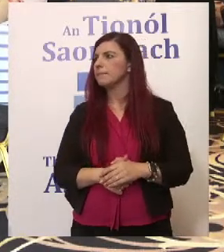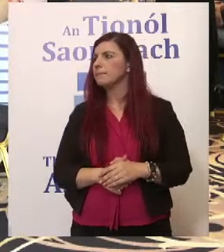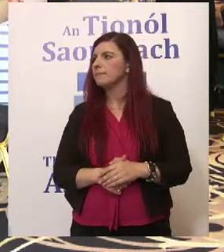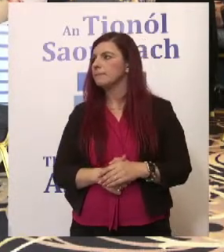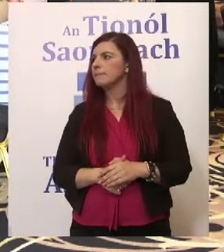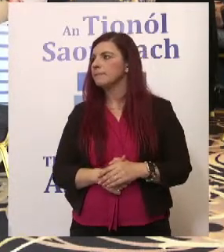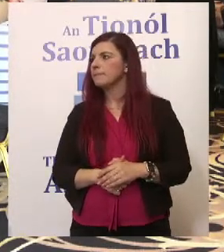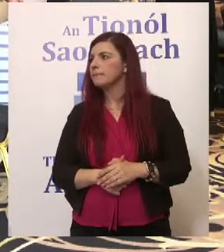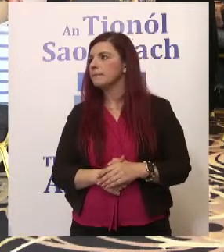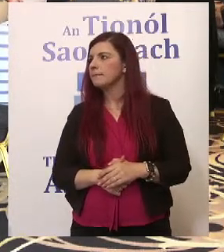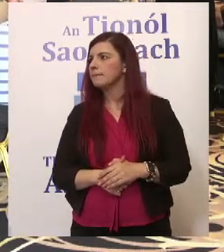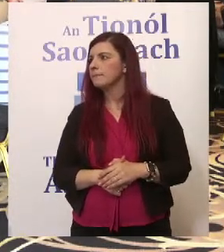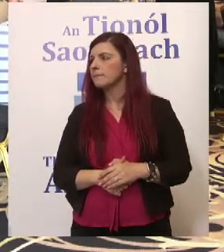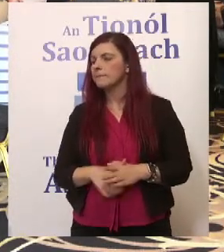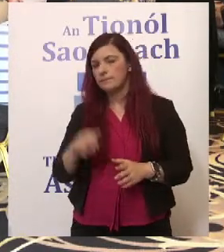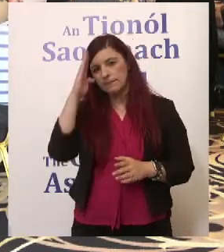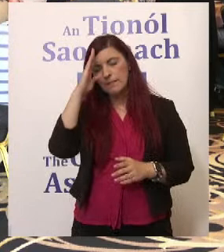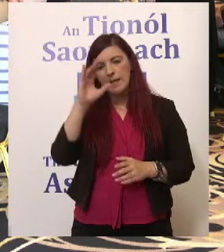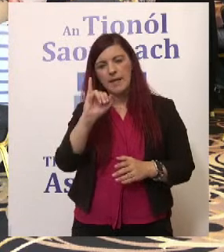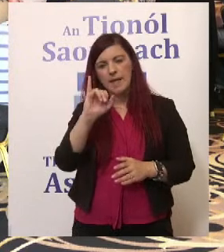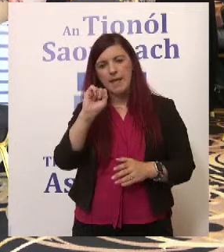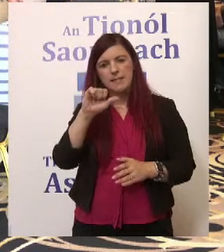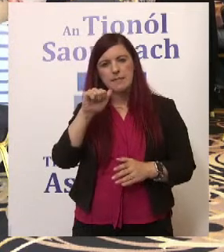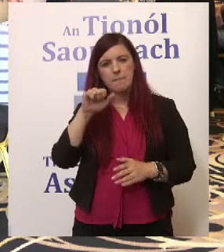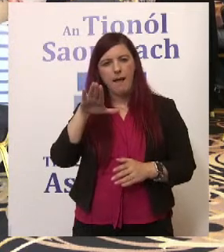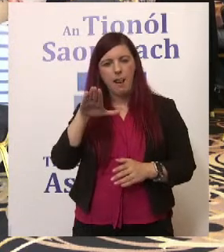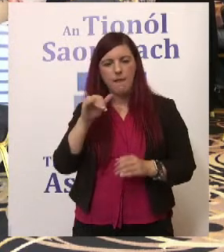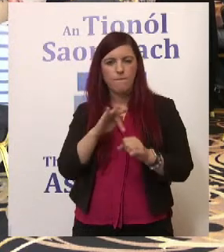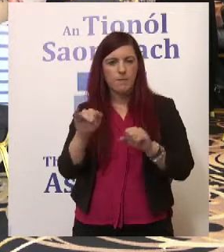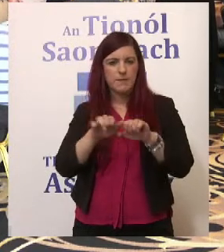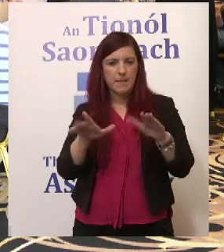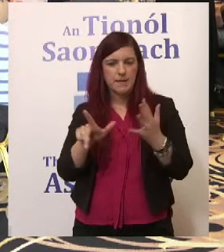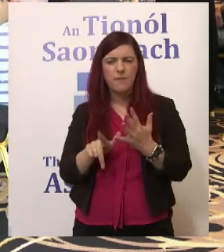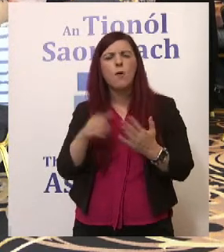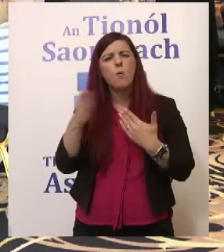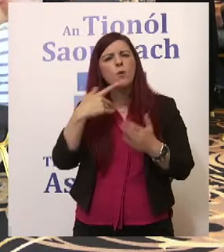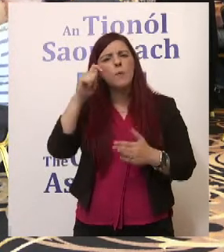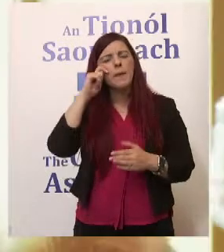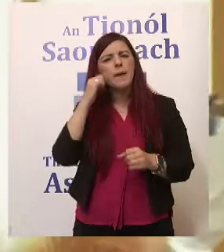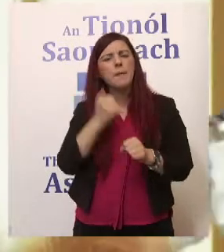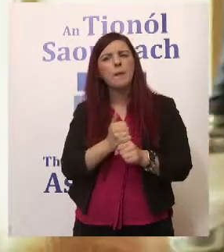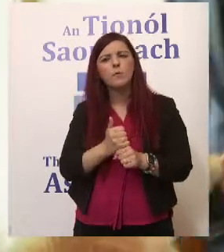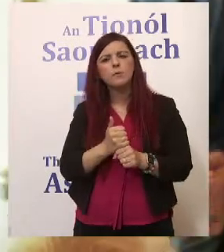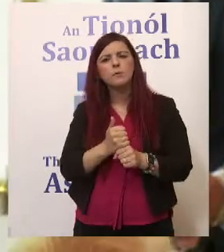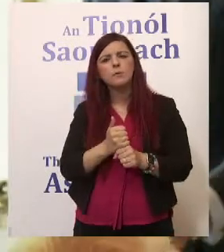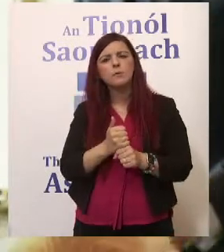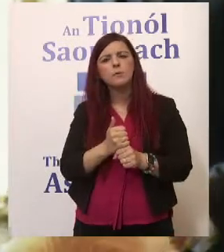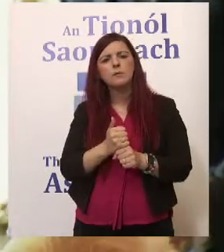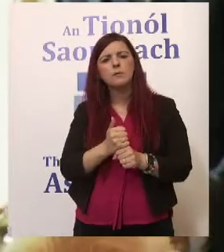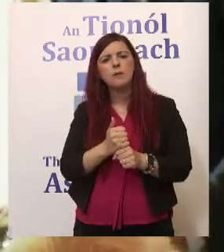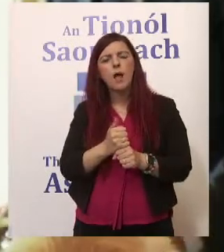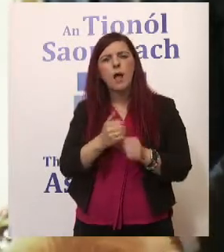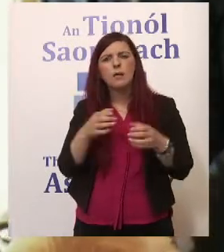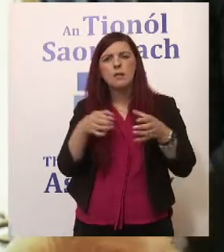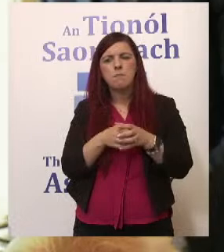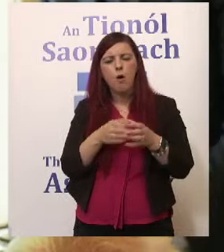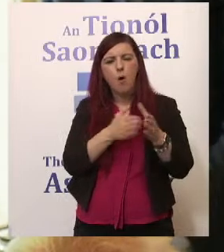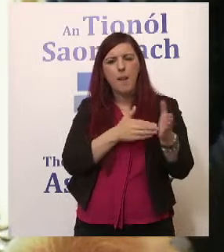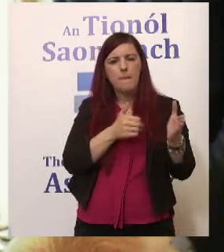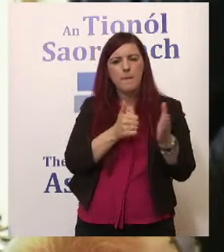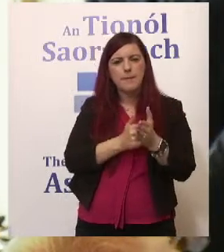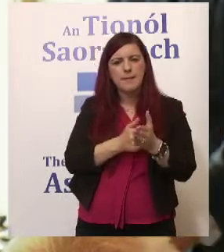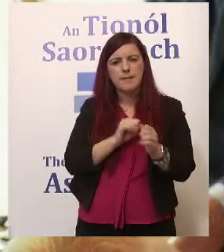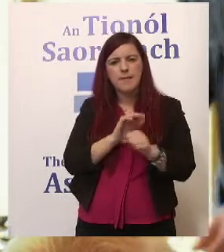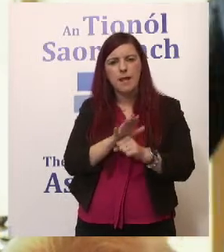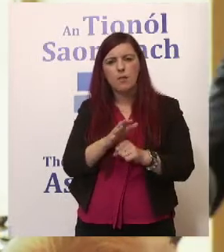Hi, it's Mohammed from table 7. What do you think about the contradiction between the needs of small businesses and the needs of